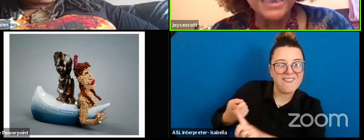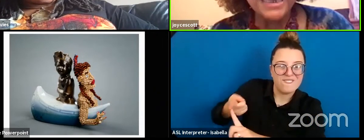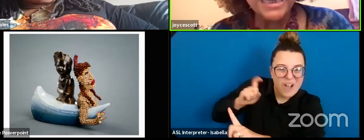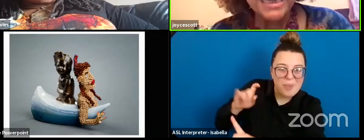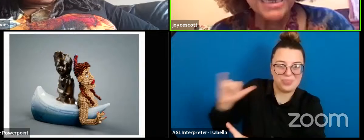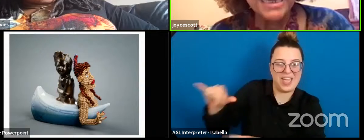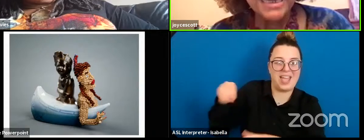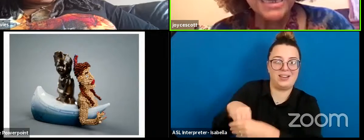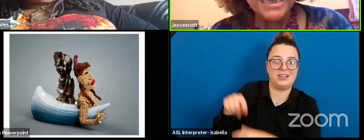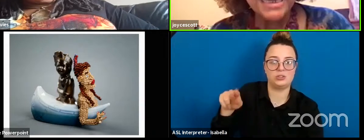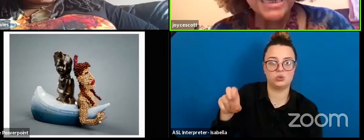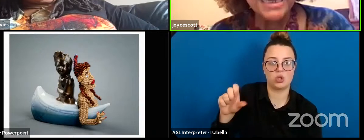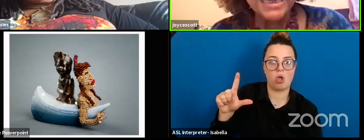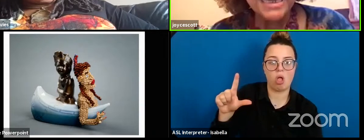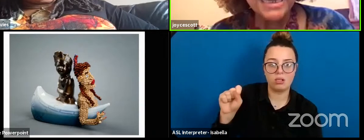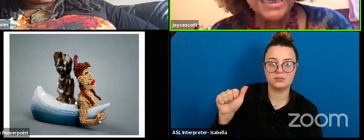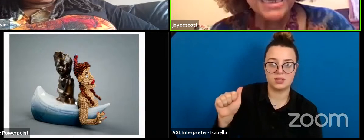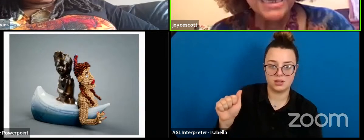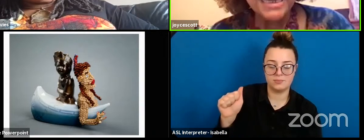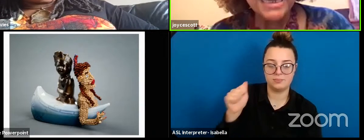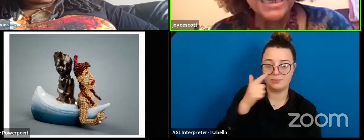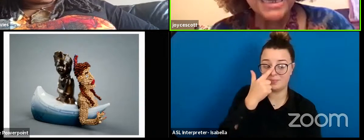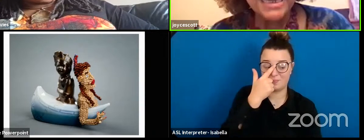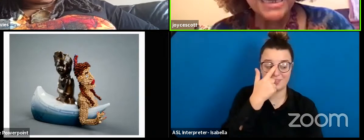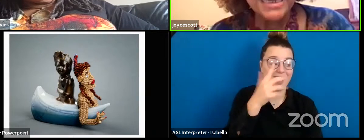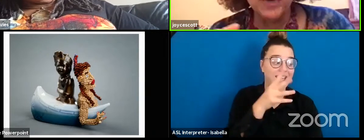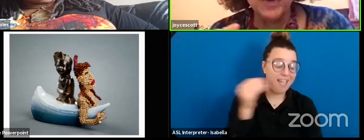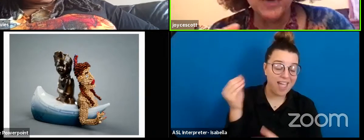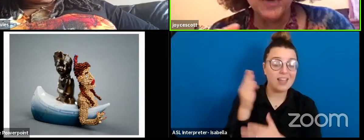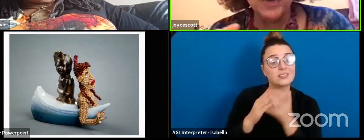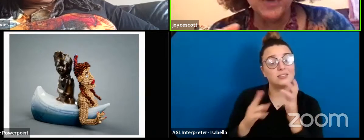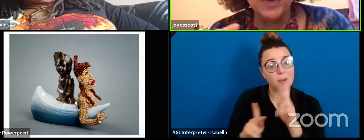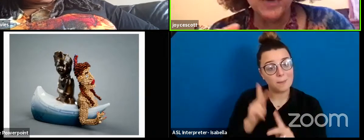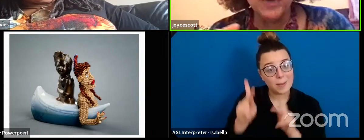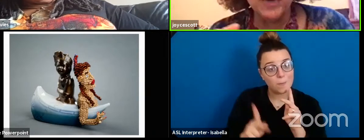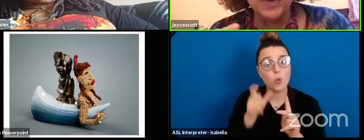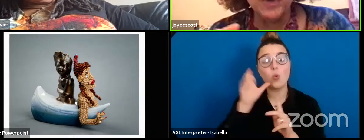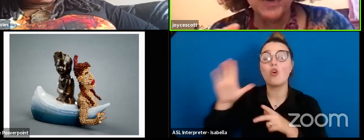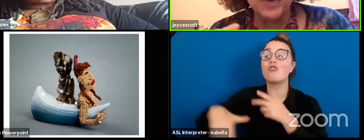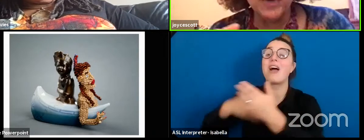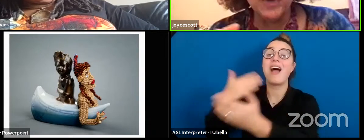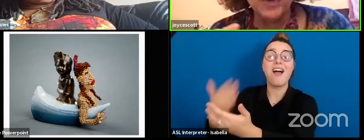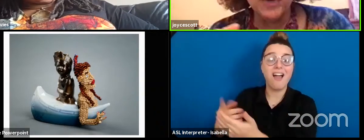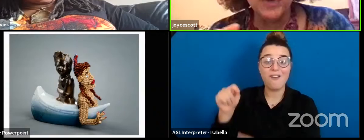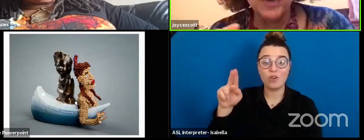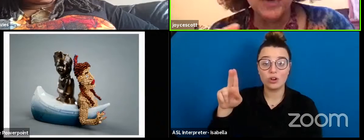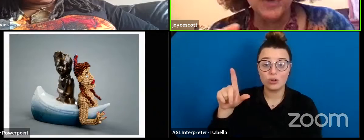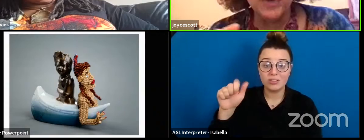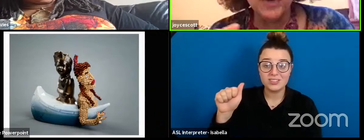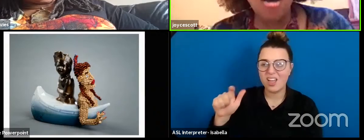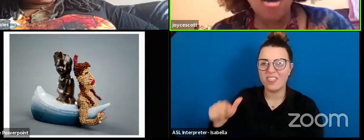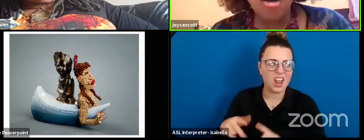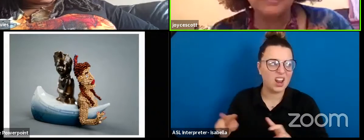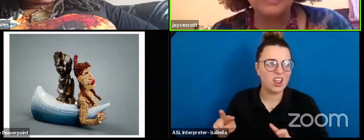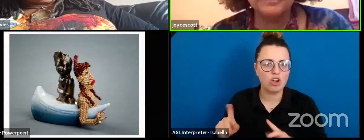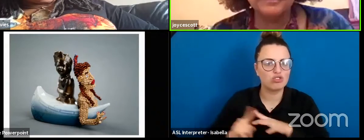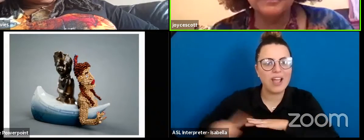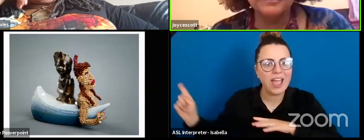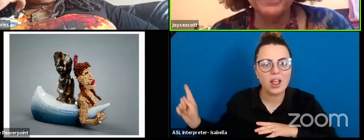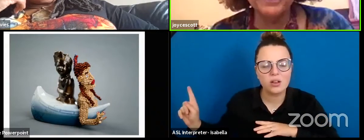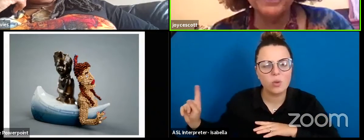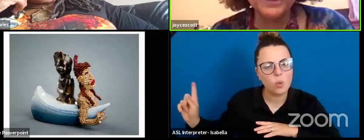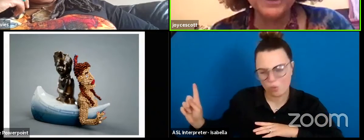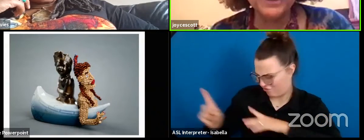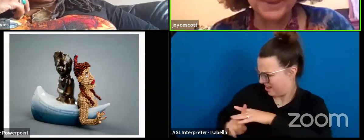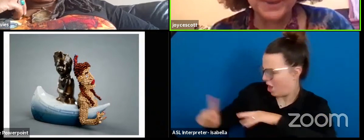In fact, there were people who got to Tulsa and ran away. And where'd they go?